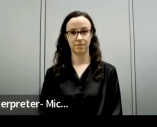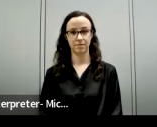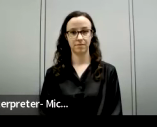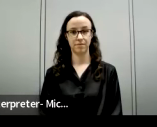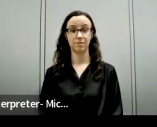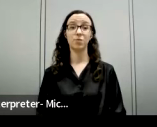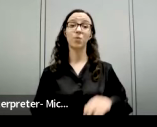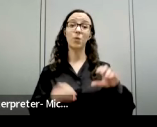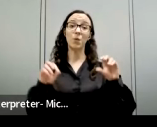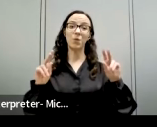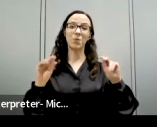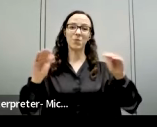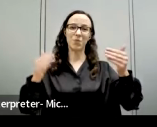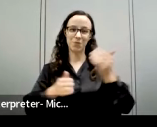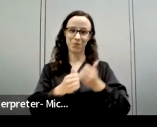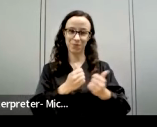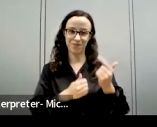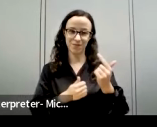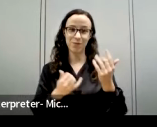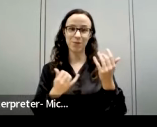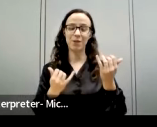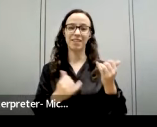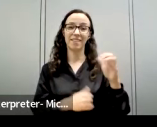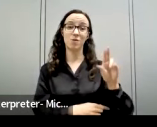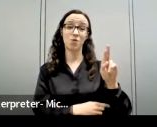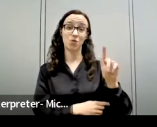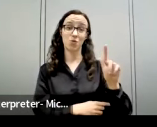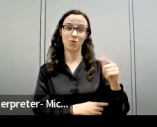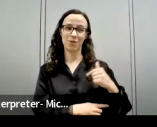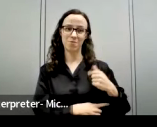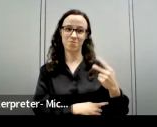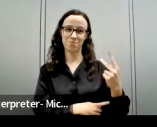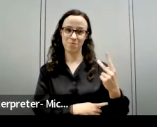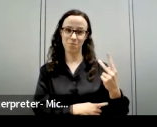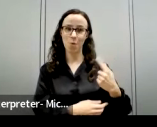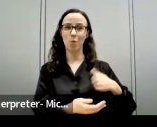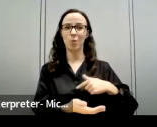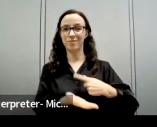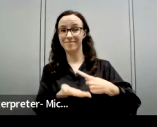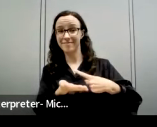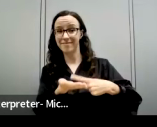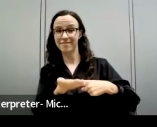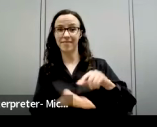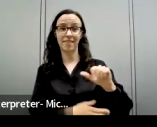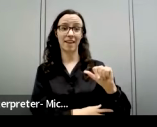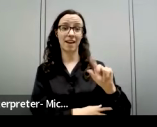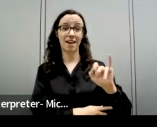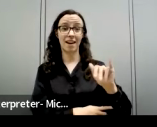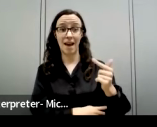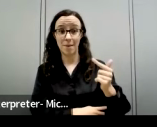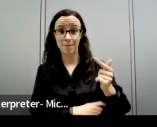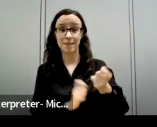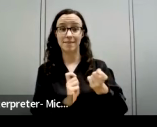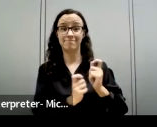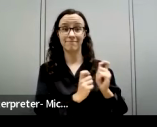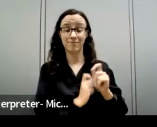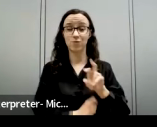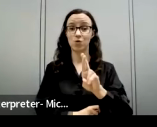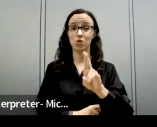welcome everybody. Today, Cristal and I are going to talk about adapting, remixing, and curating